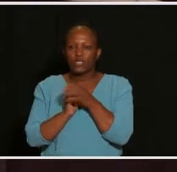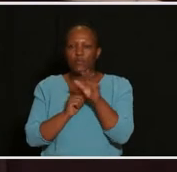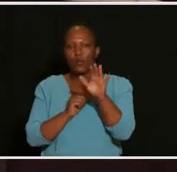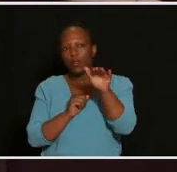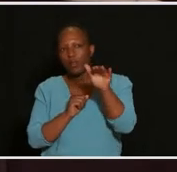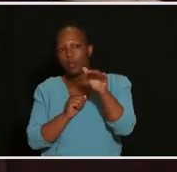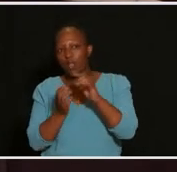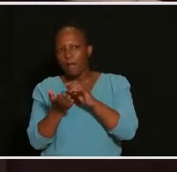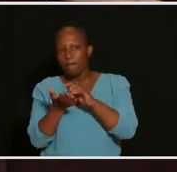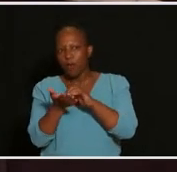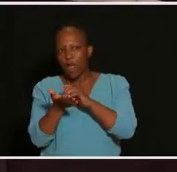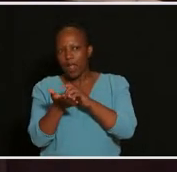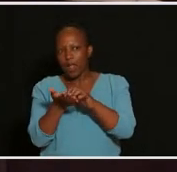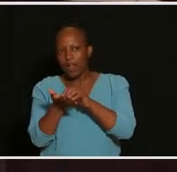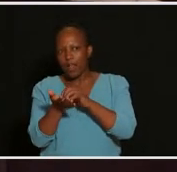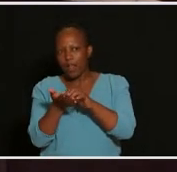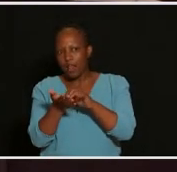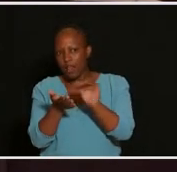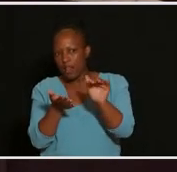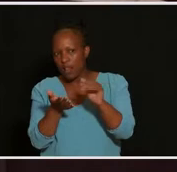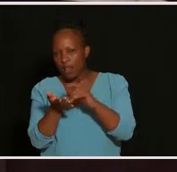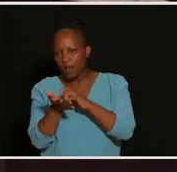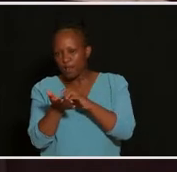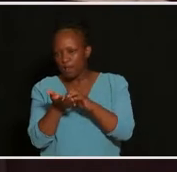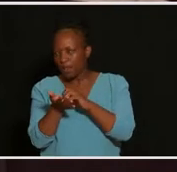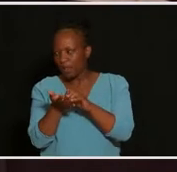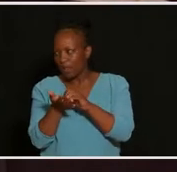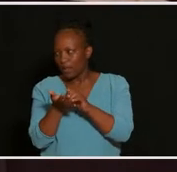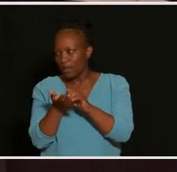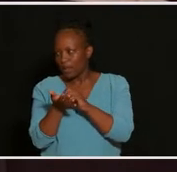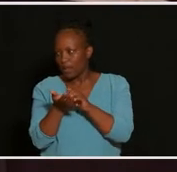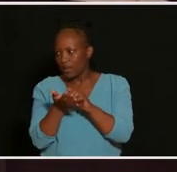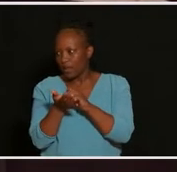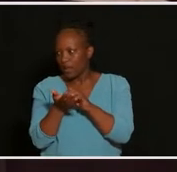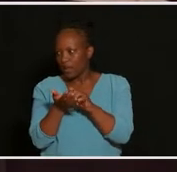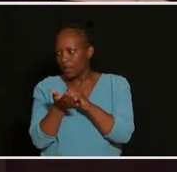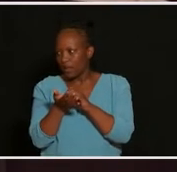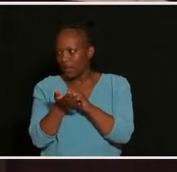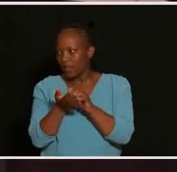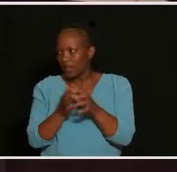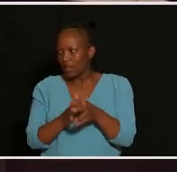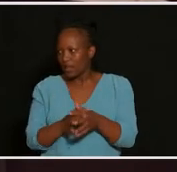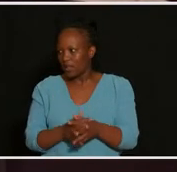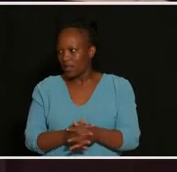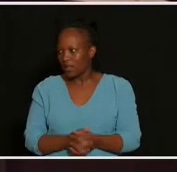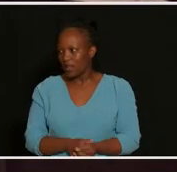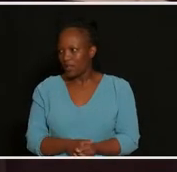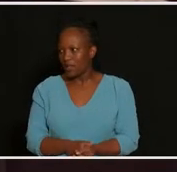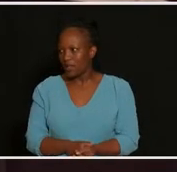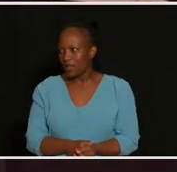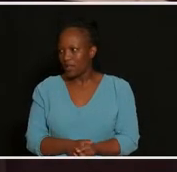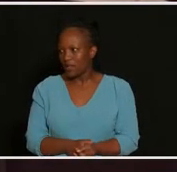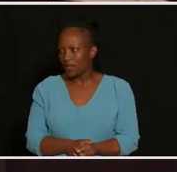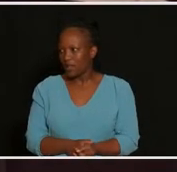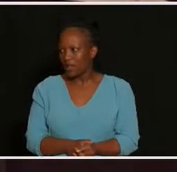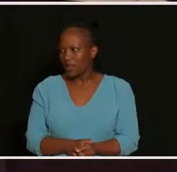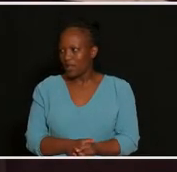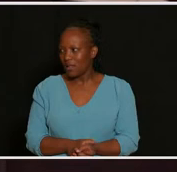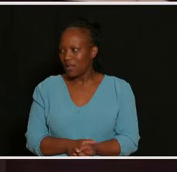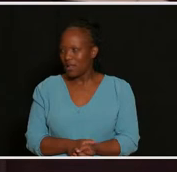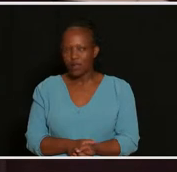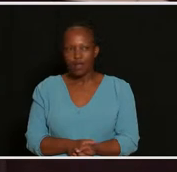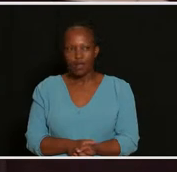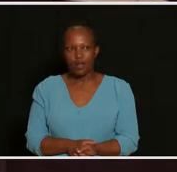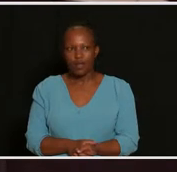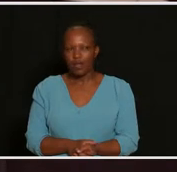so that they can give you yeah we